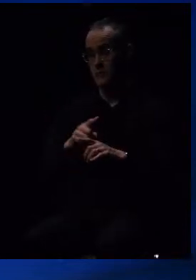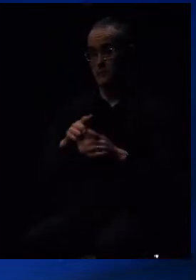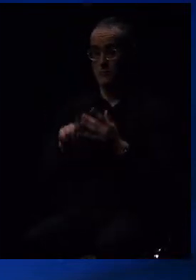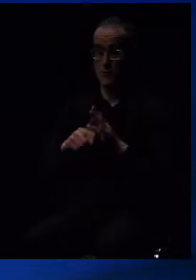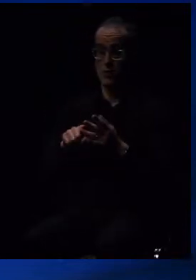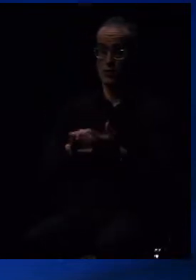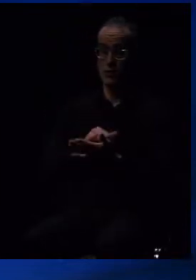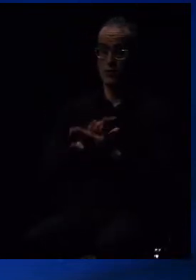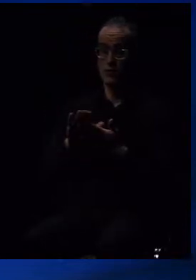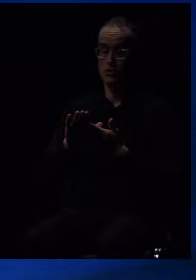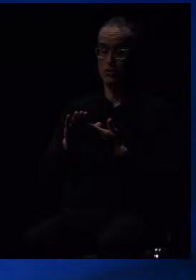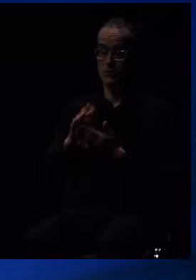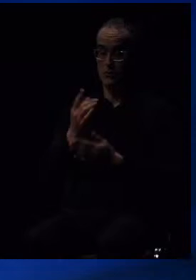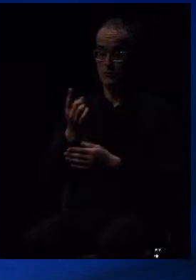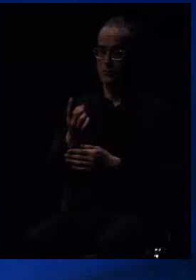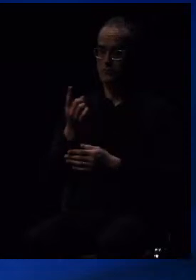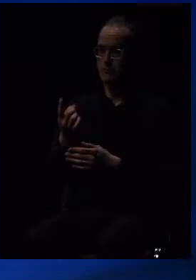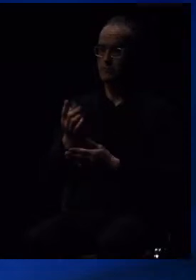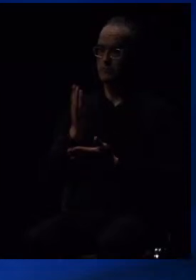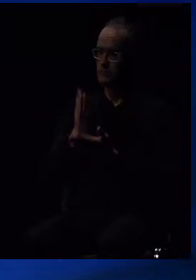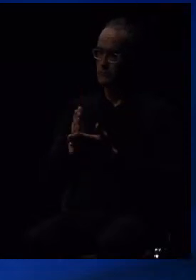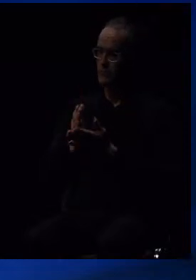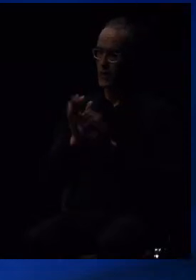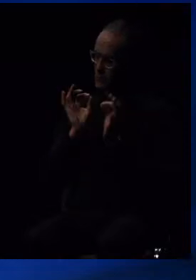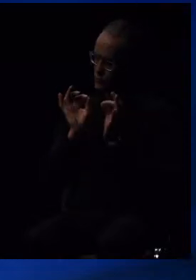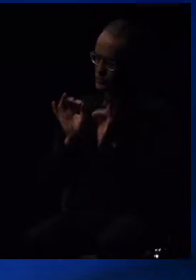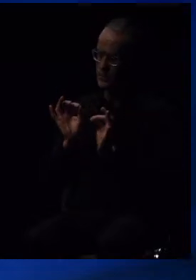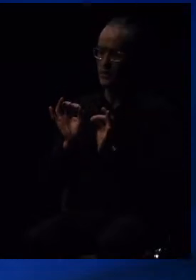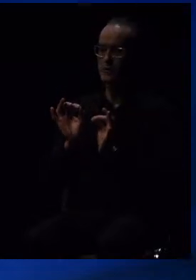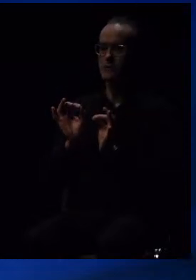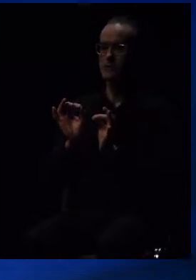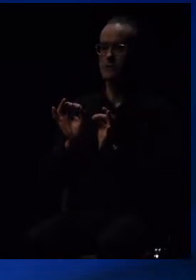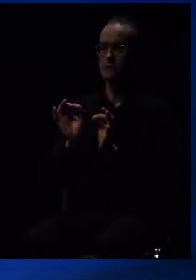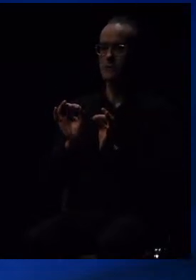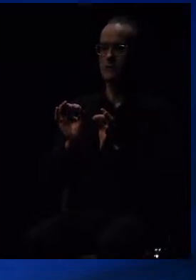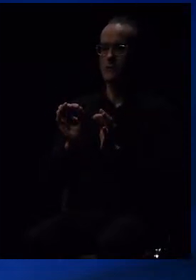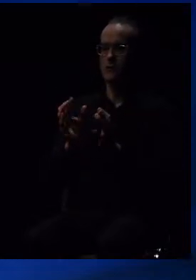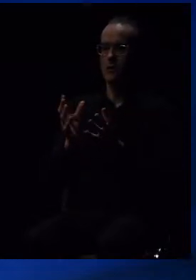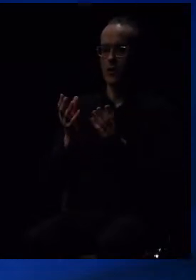very precise person with very particular